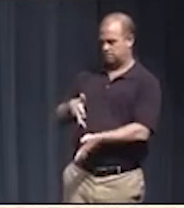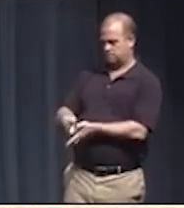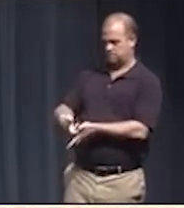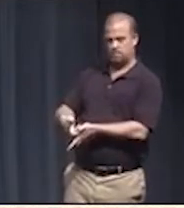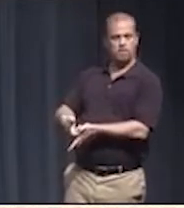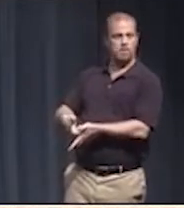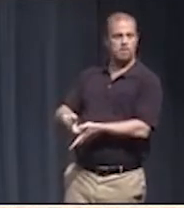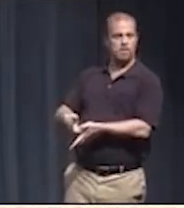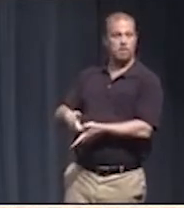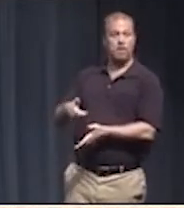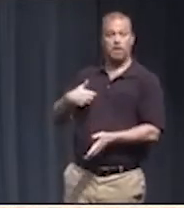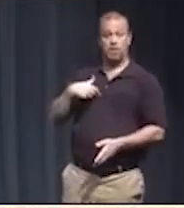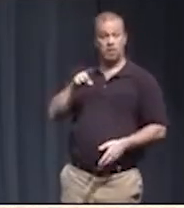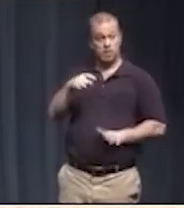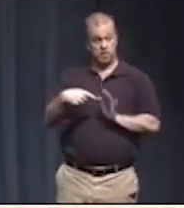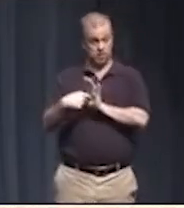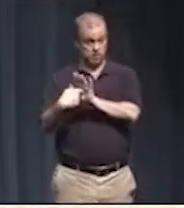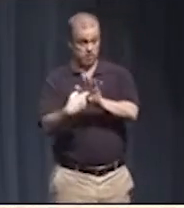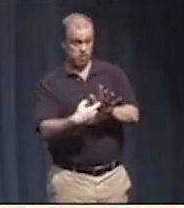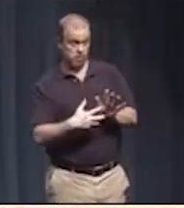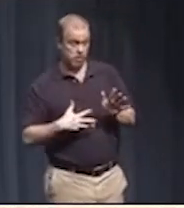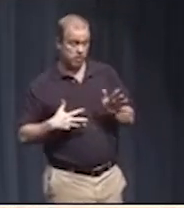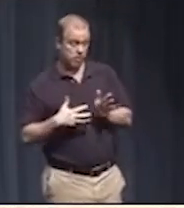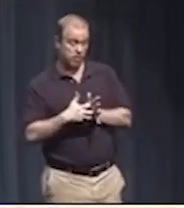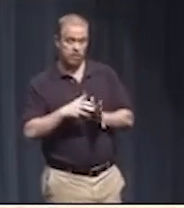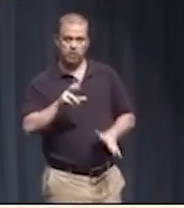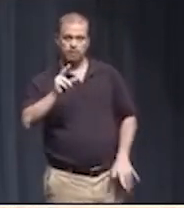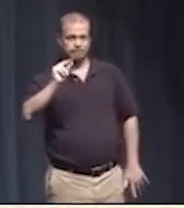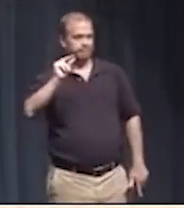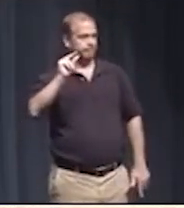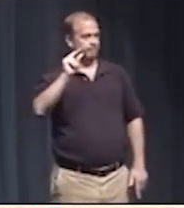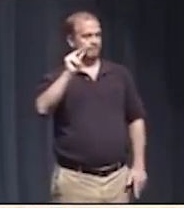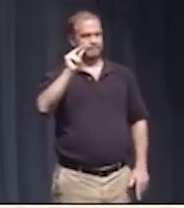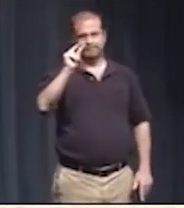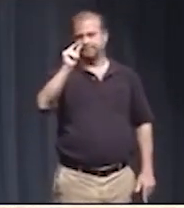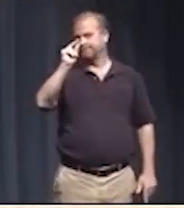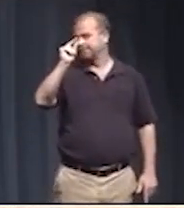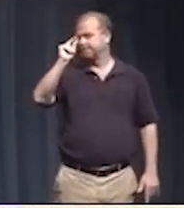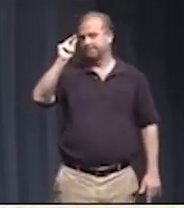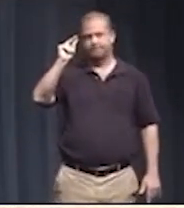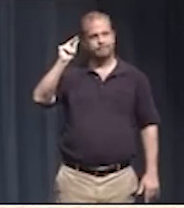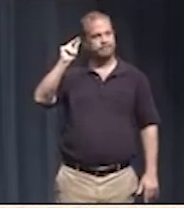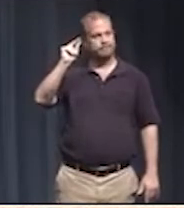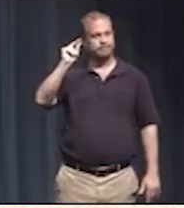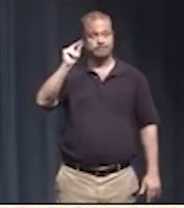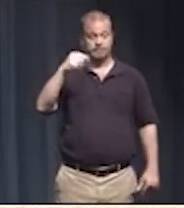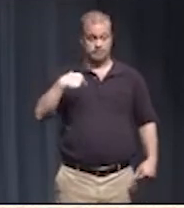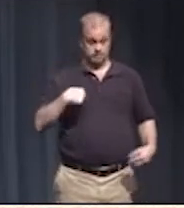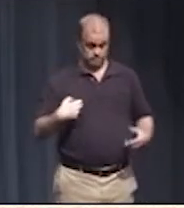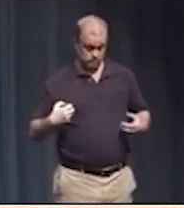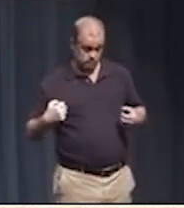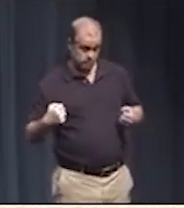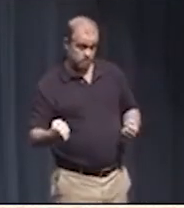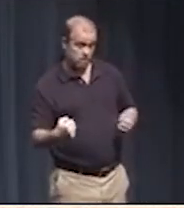to show weakness because we can't be strong for you if we're showing